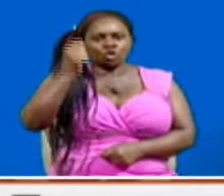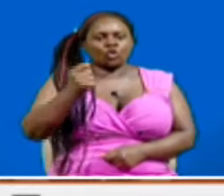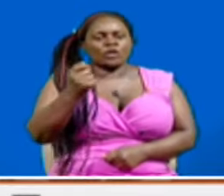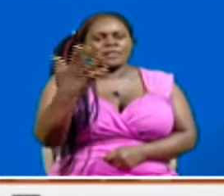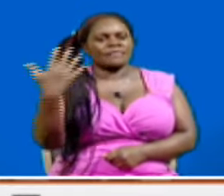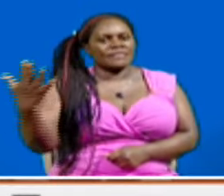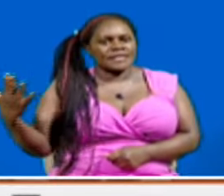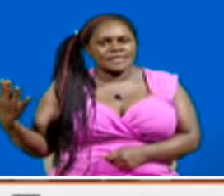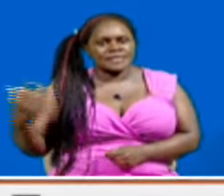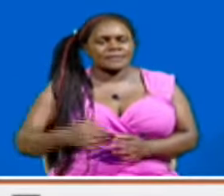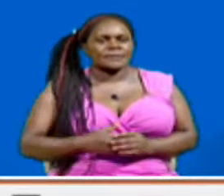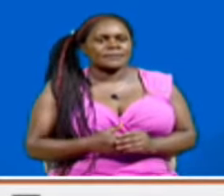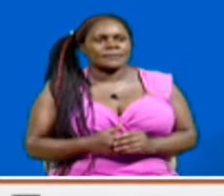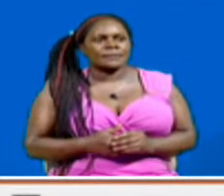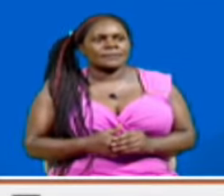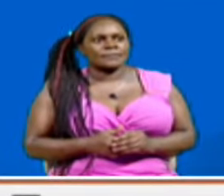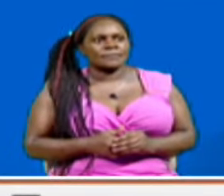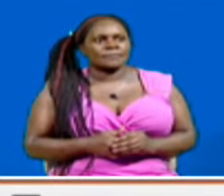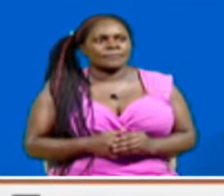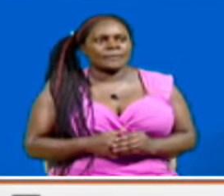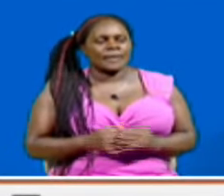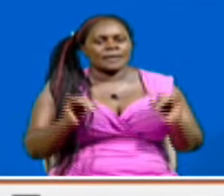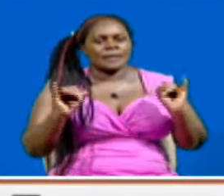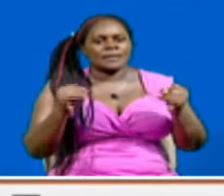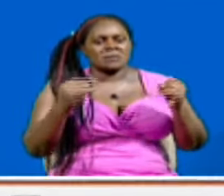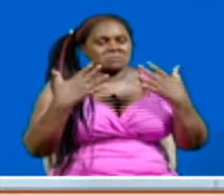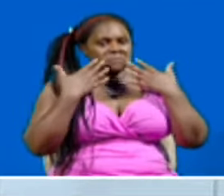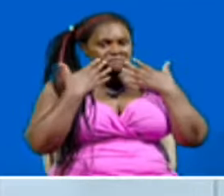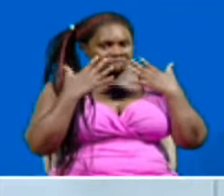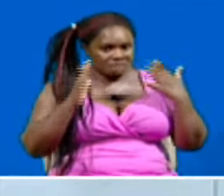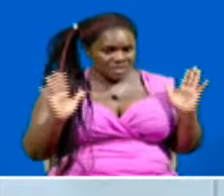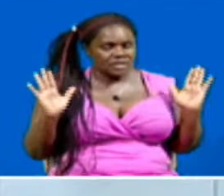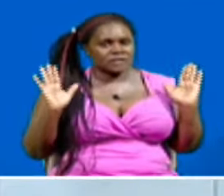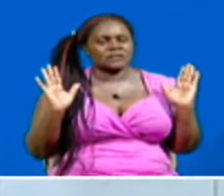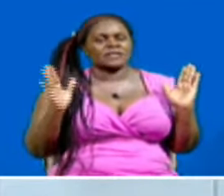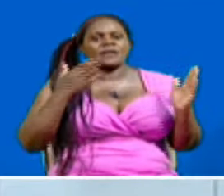items. Well, that's how we wrap things up here on KTN Prime. Thank you so much.